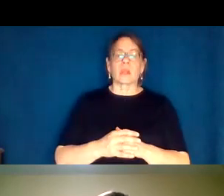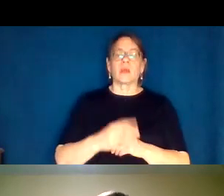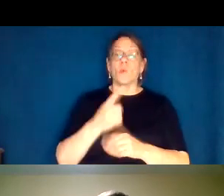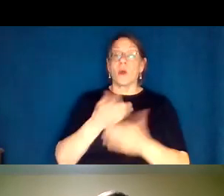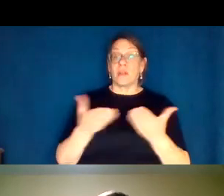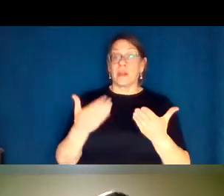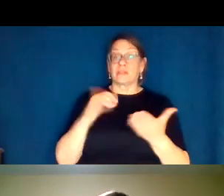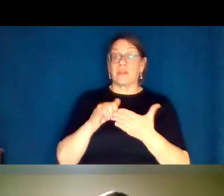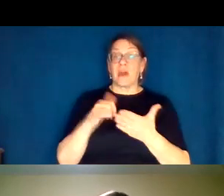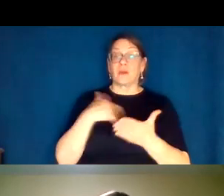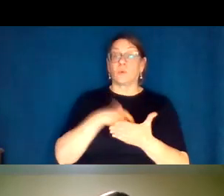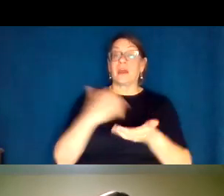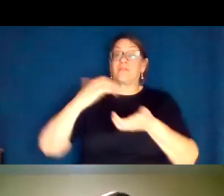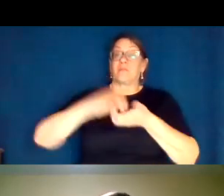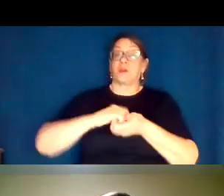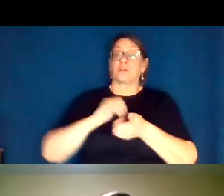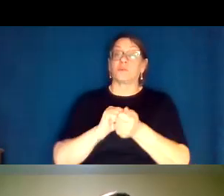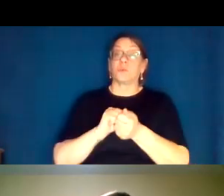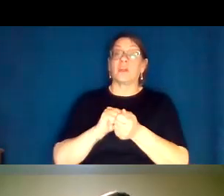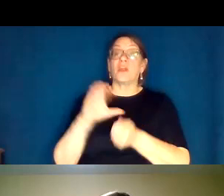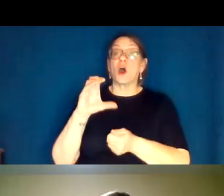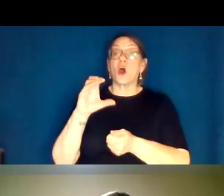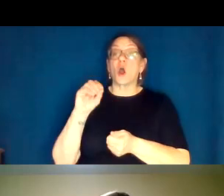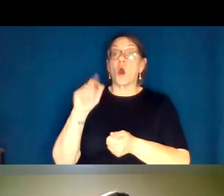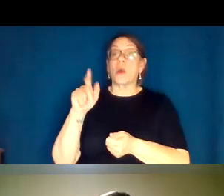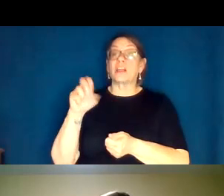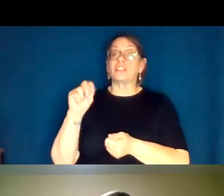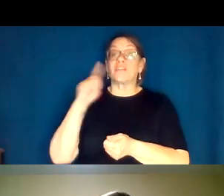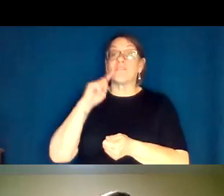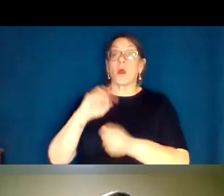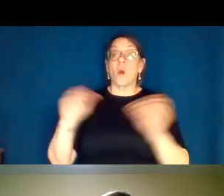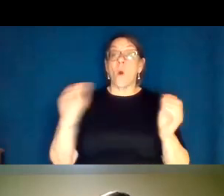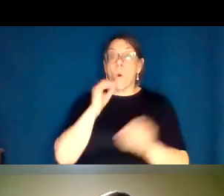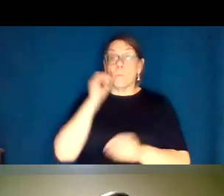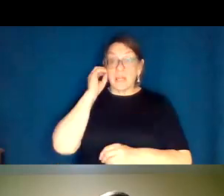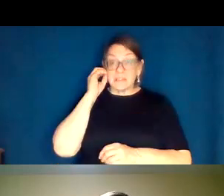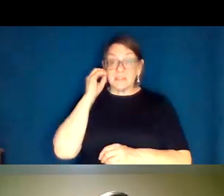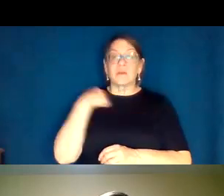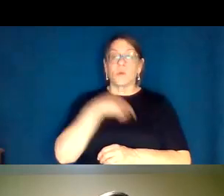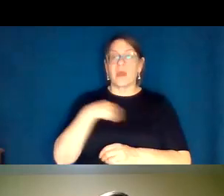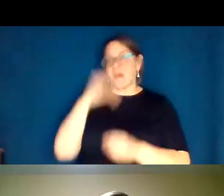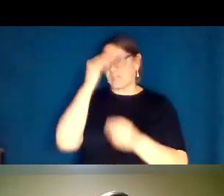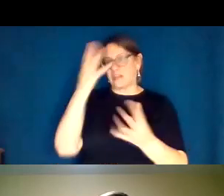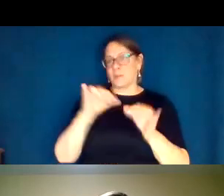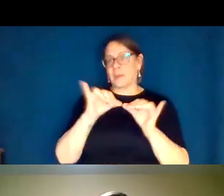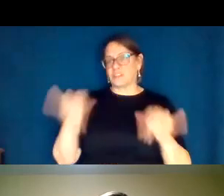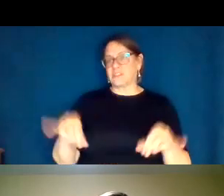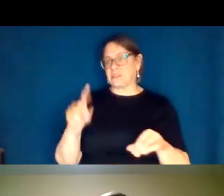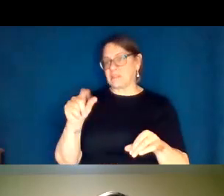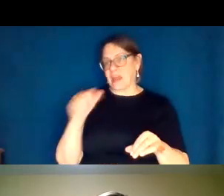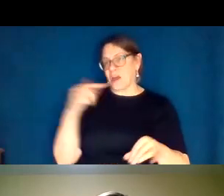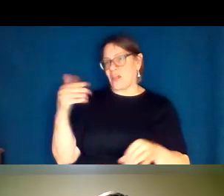have a partnership with the Coalition for the Homeless, where we have homeless management information system data that have come into